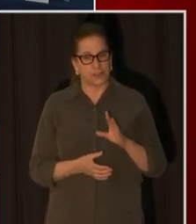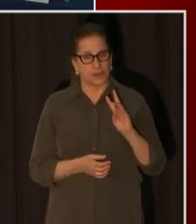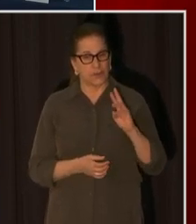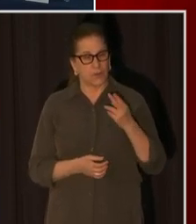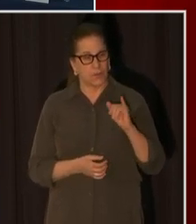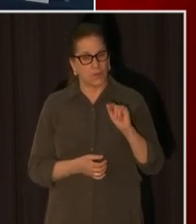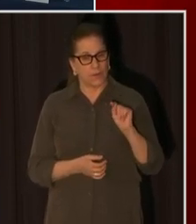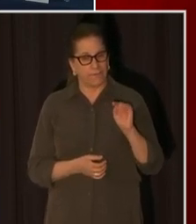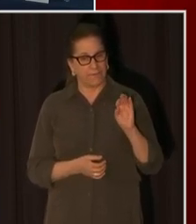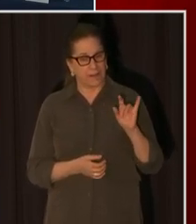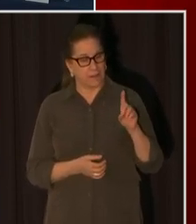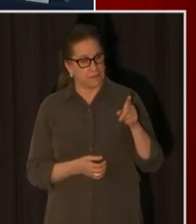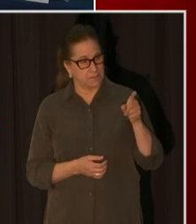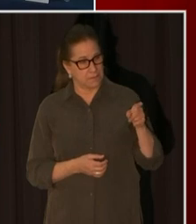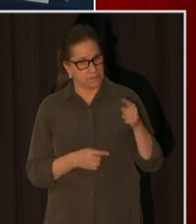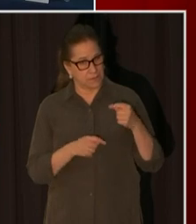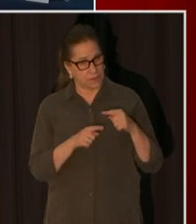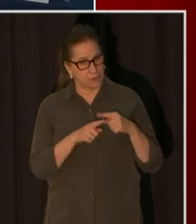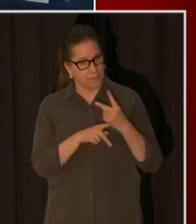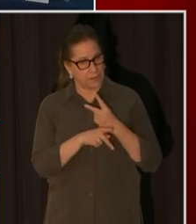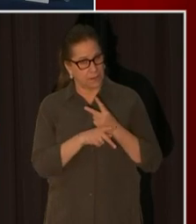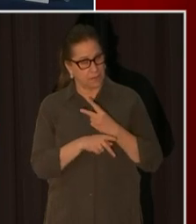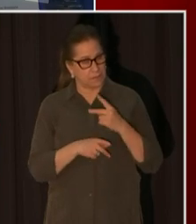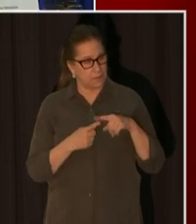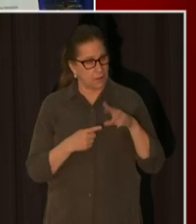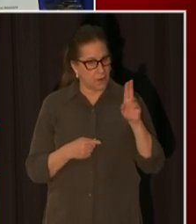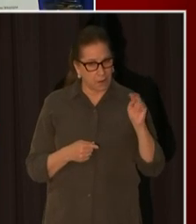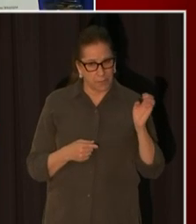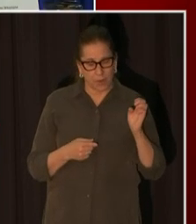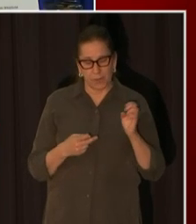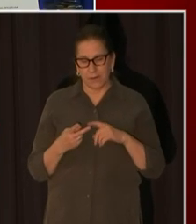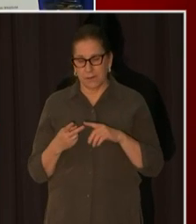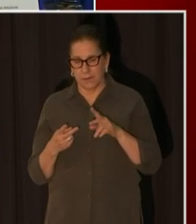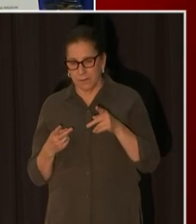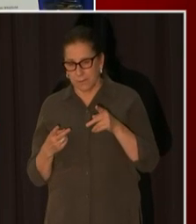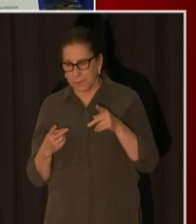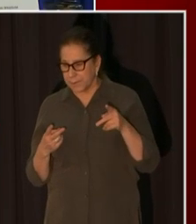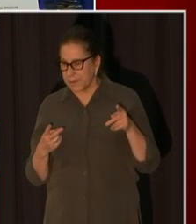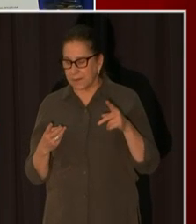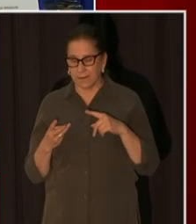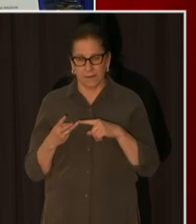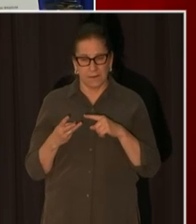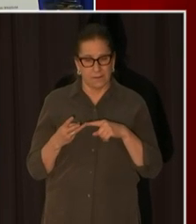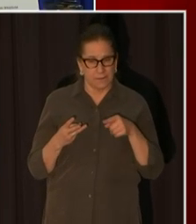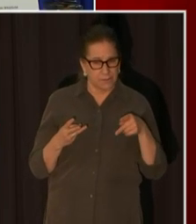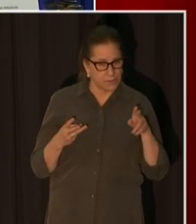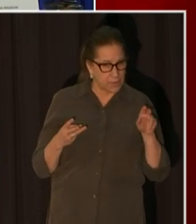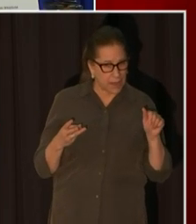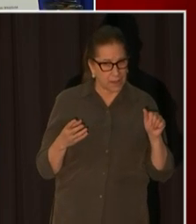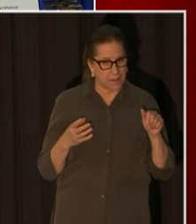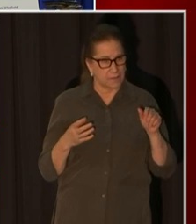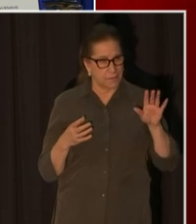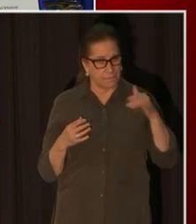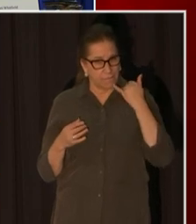in fact, as a matter of fact. I think on the last day in itself, it wasn't even